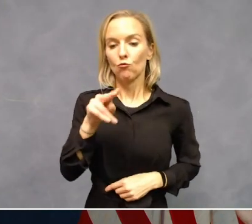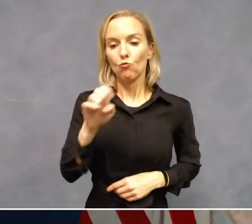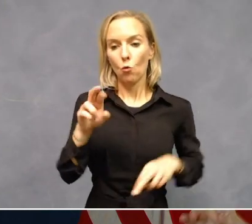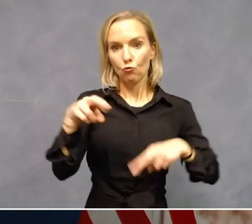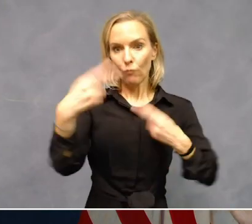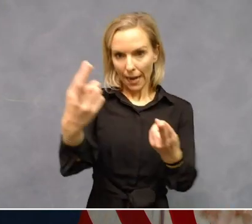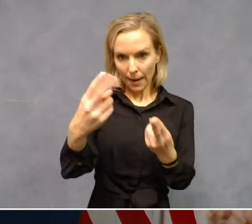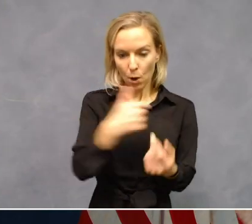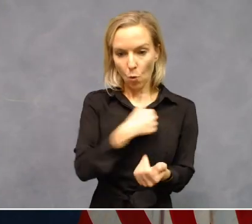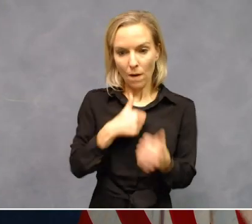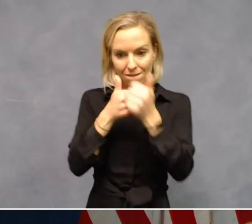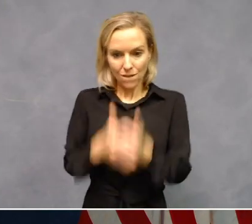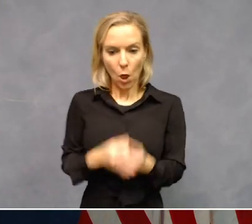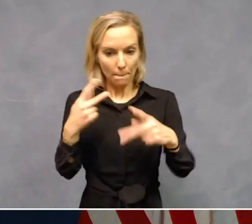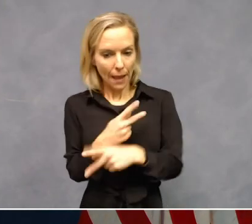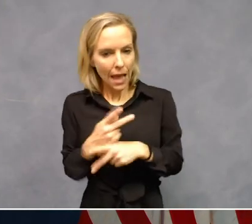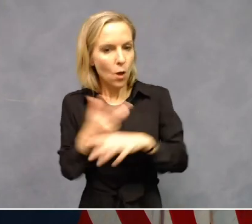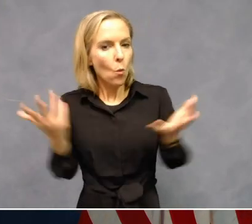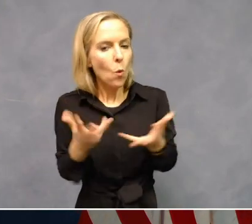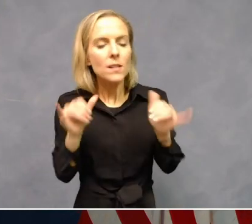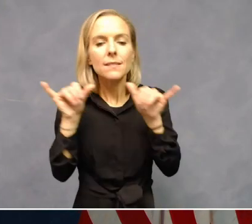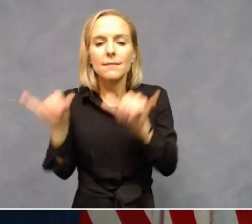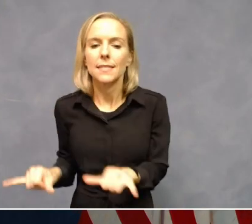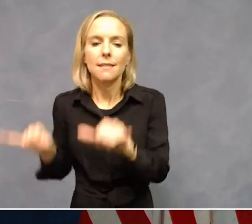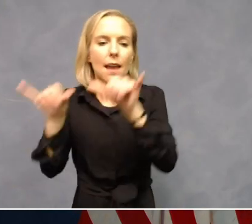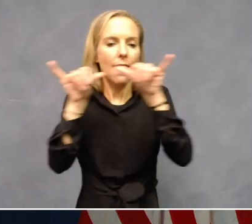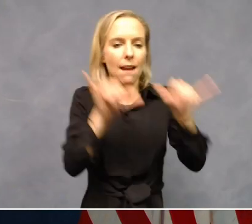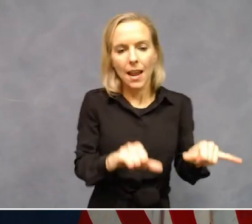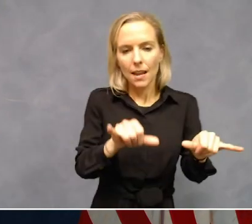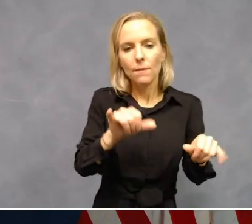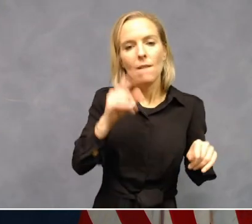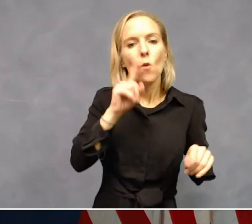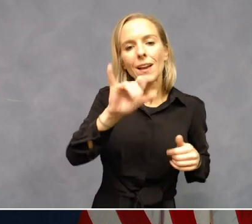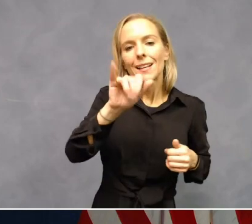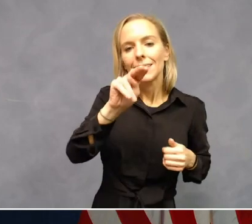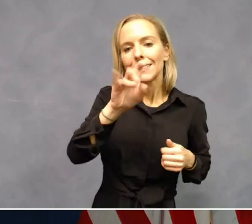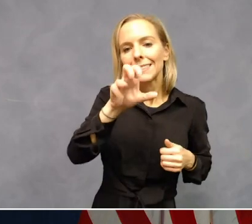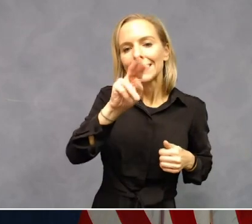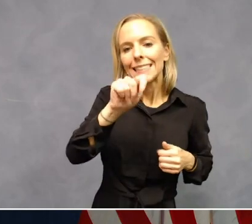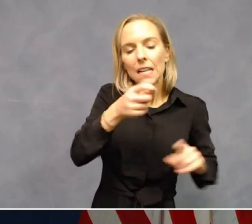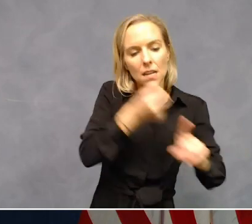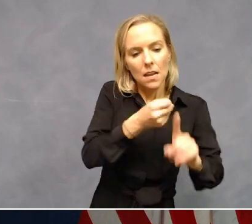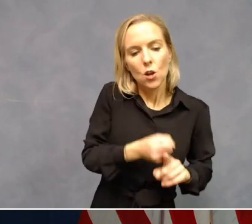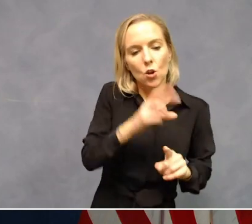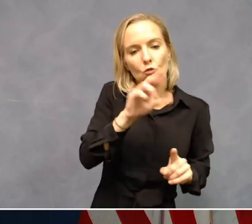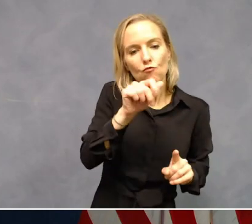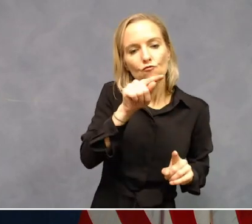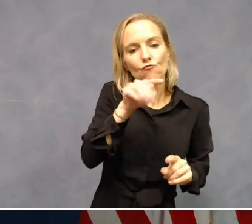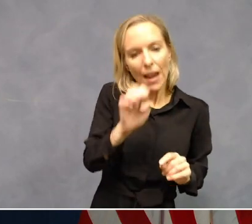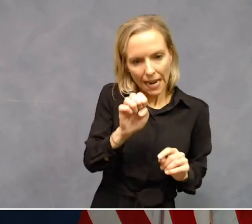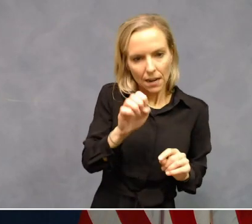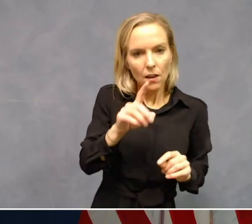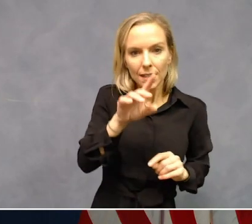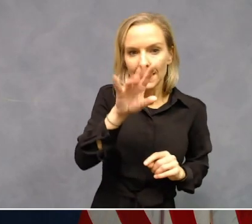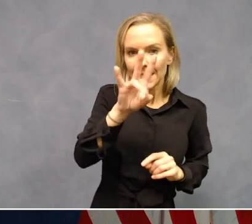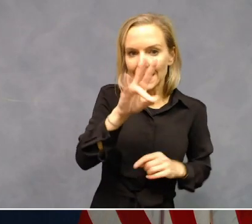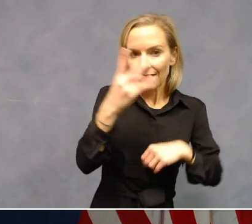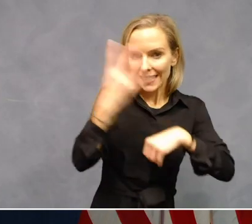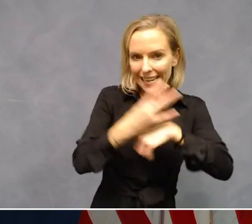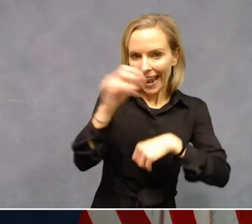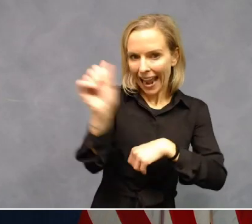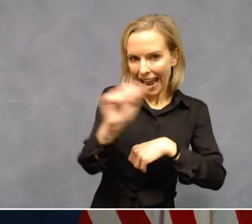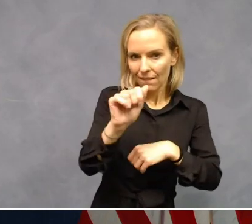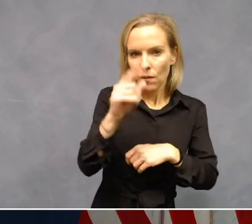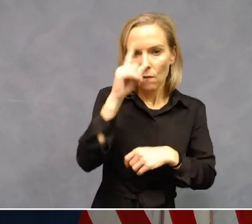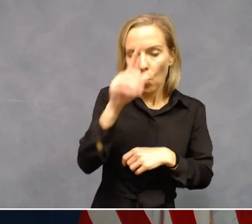are using the exact same metric, which is incident rate on a 7-day average per 100,000